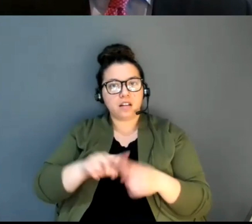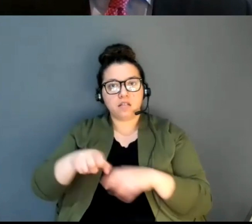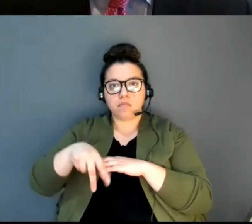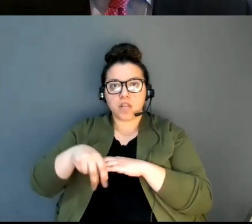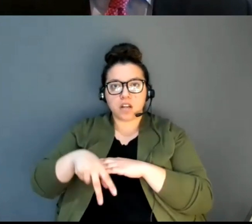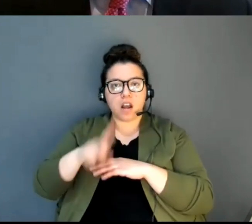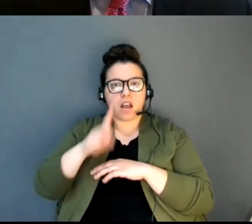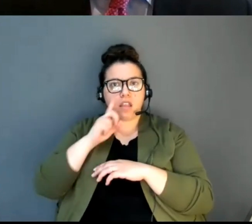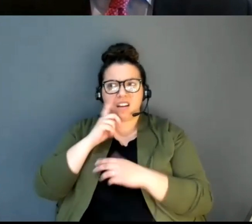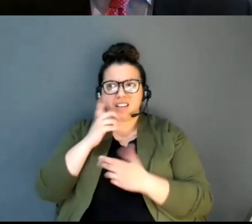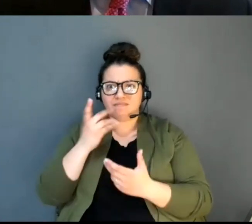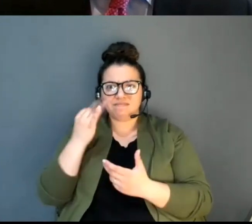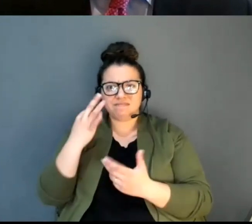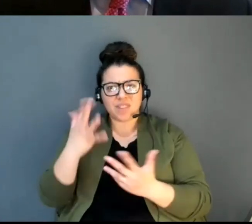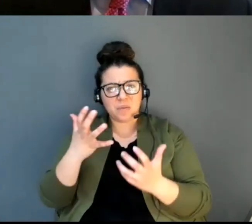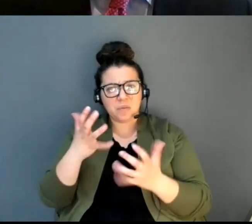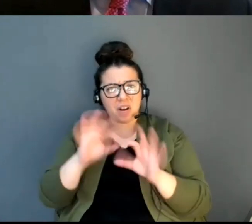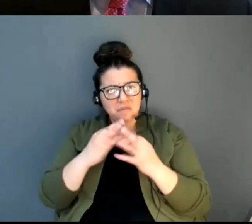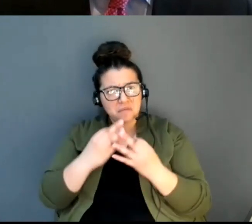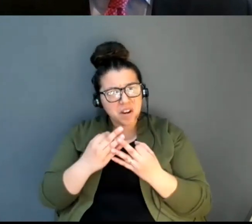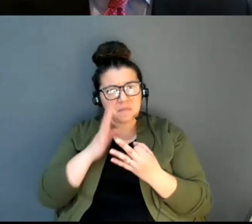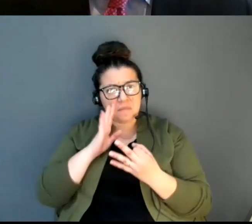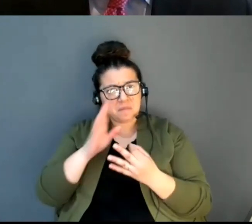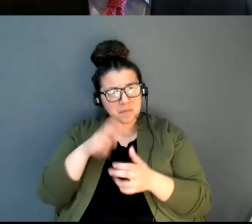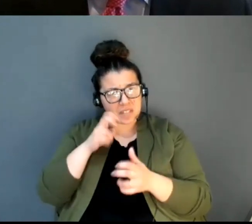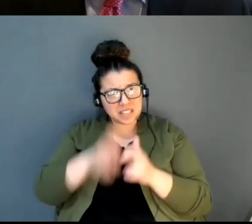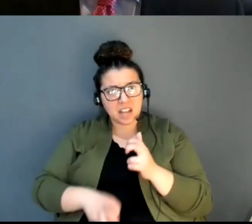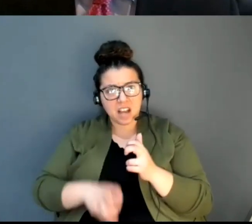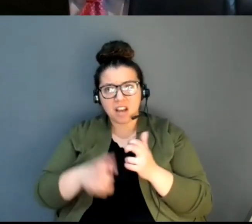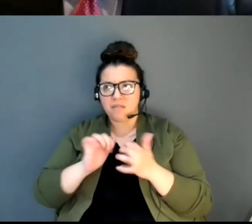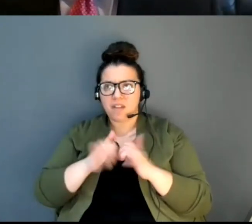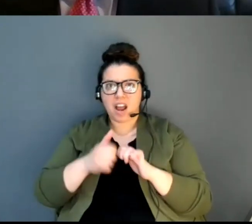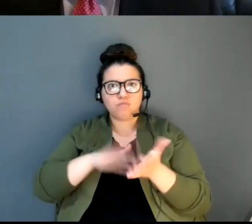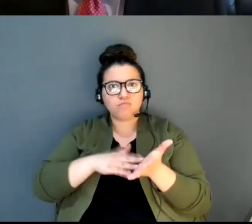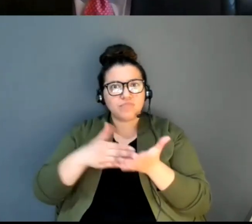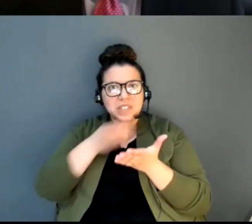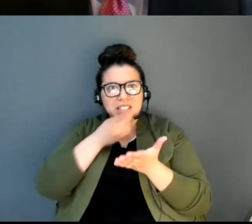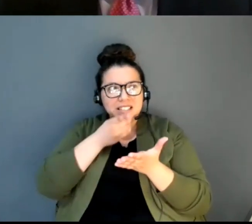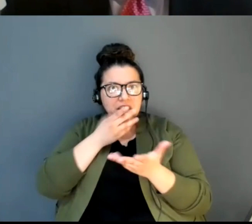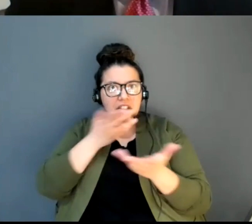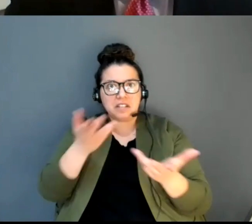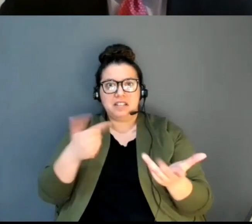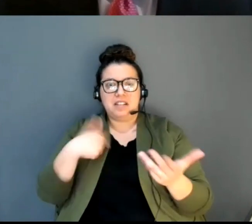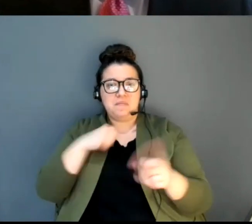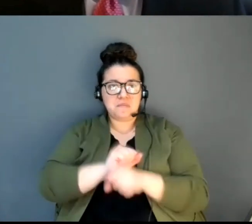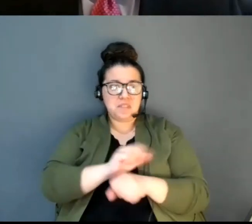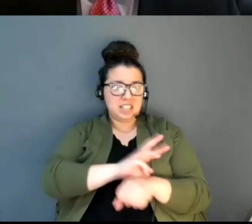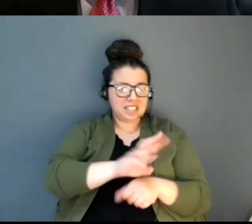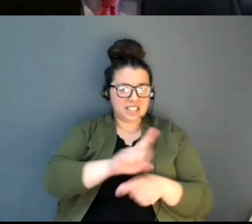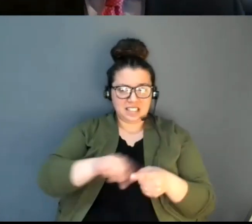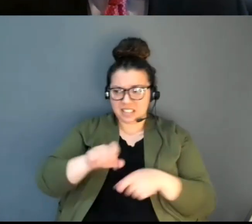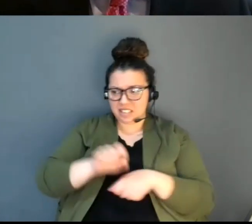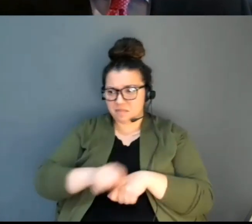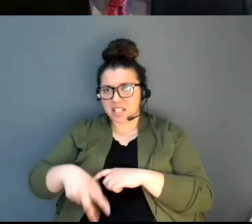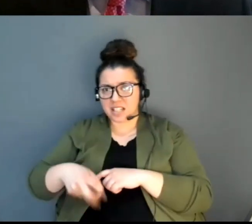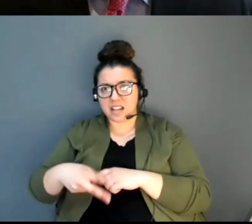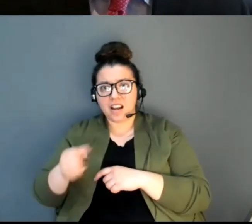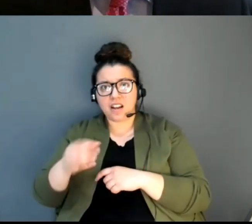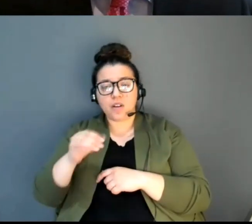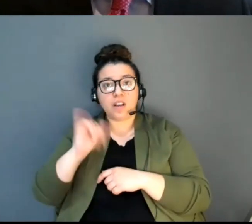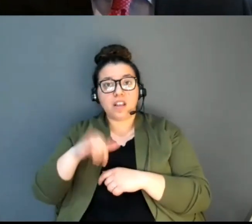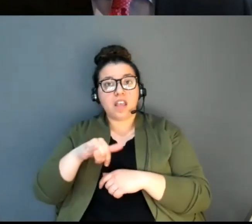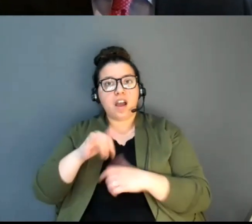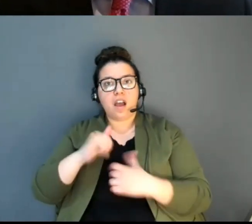tough if I ever want to have a family and be home to cook dinner and those kinds of things. And so I had a crisis moment in my life after